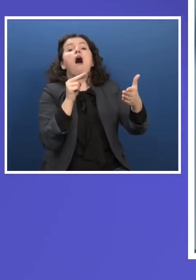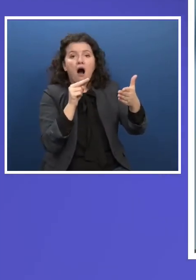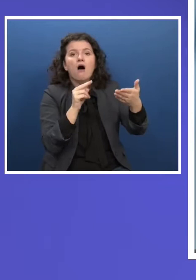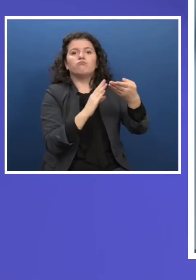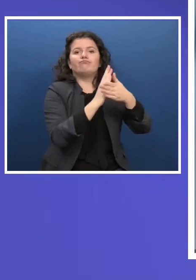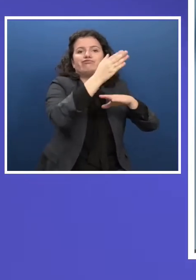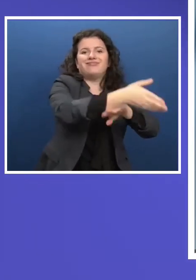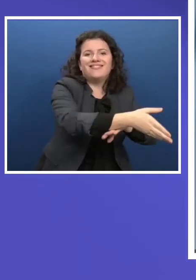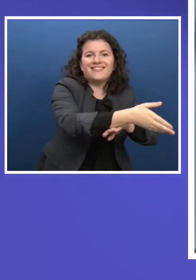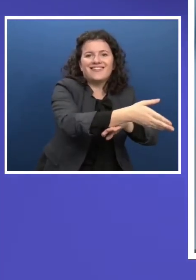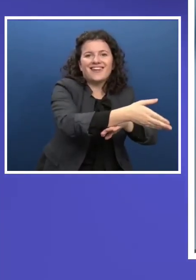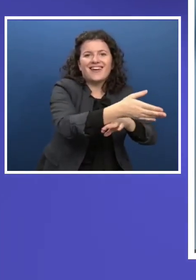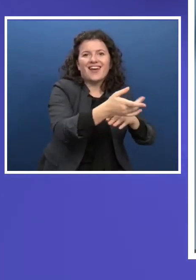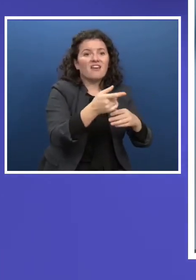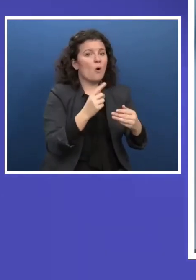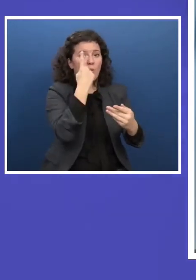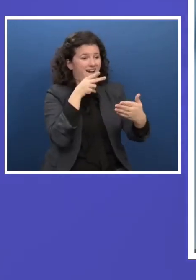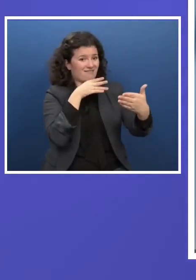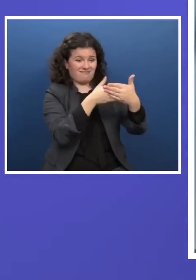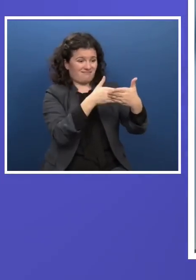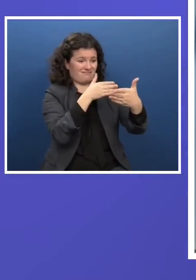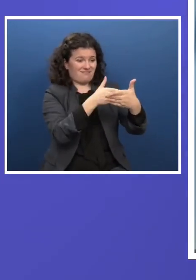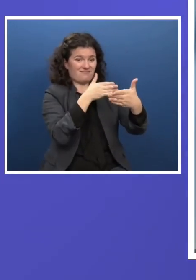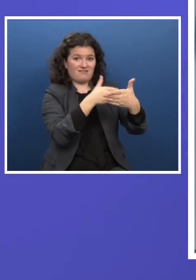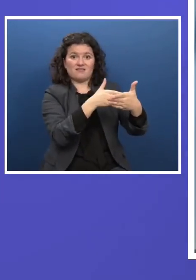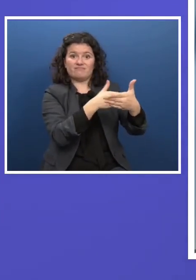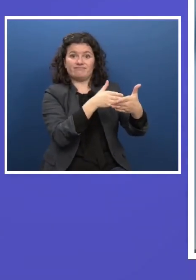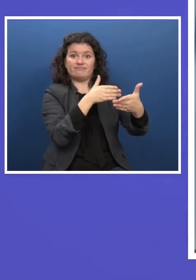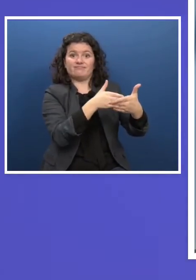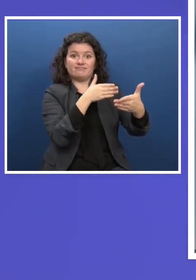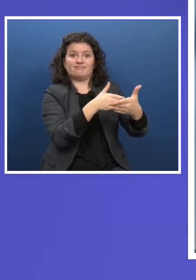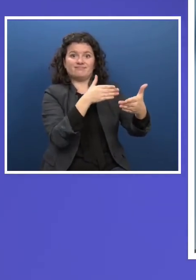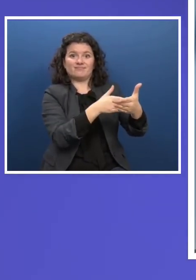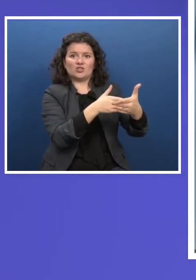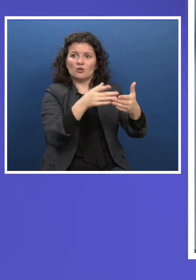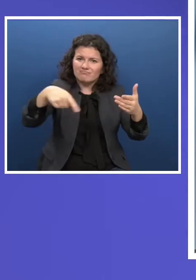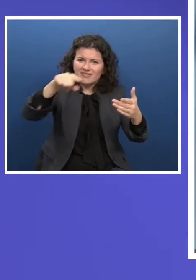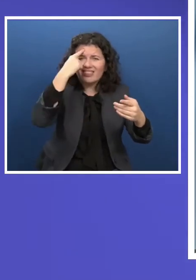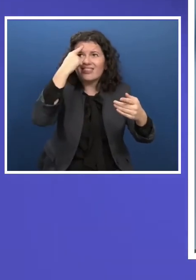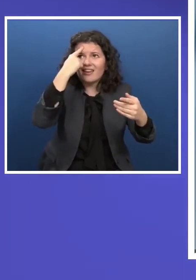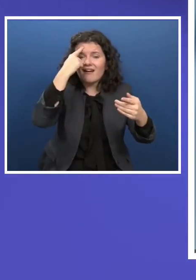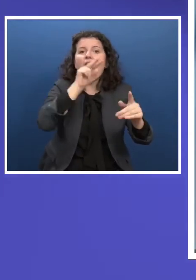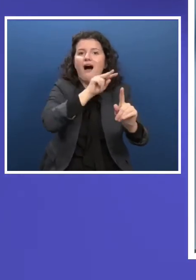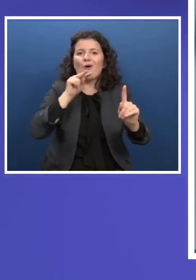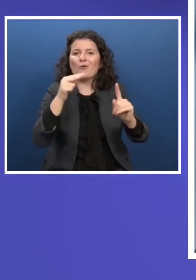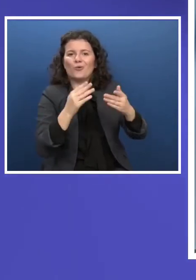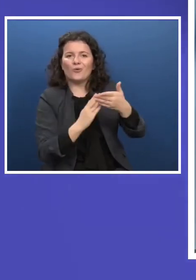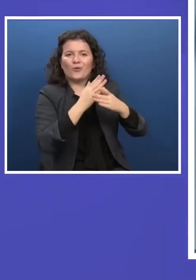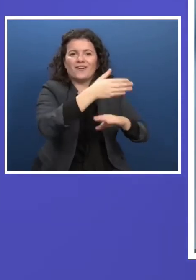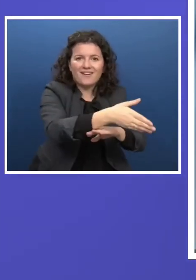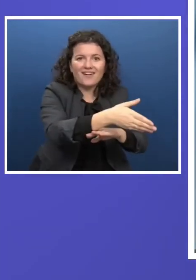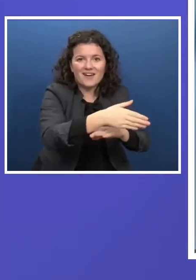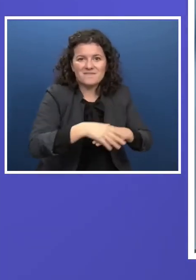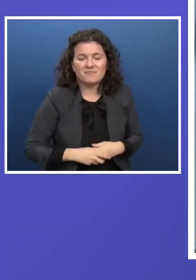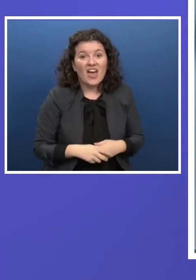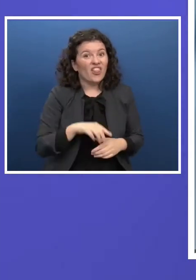to address this issue, taking that consideration in mind, are obviously very important and have